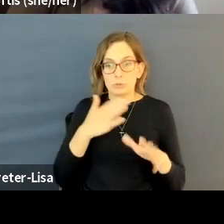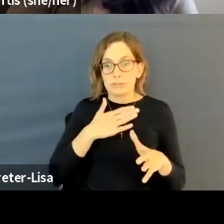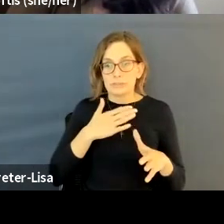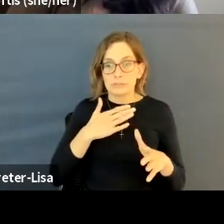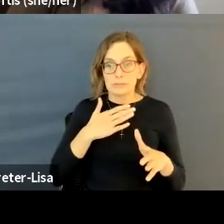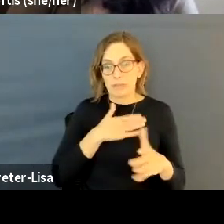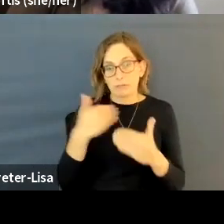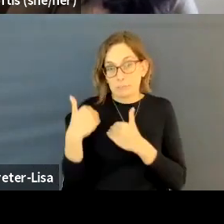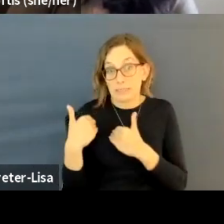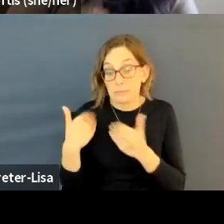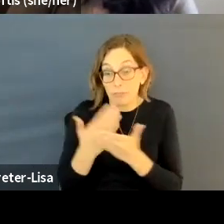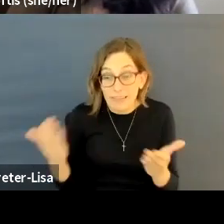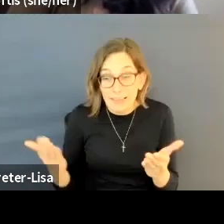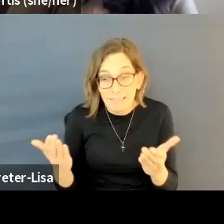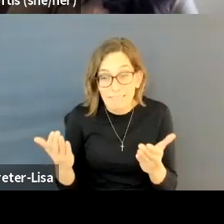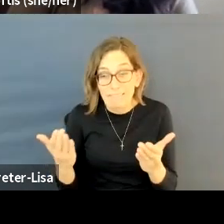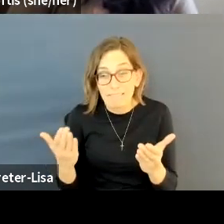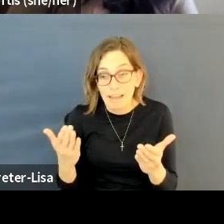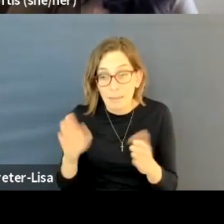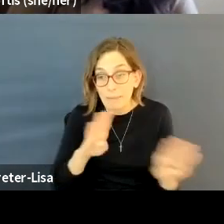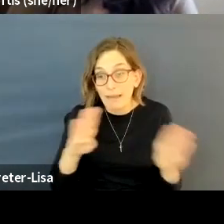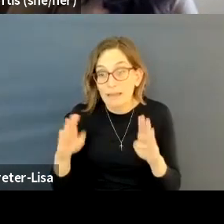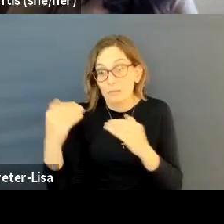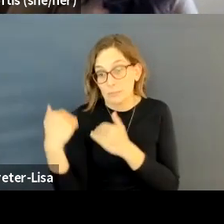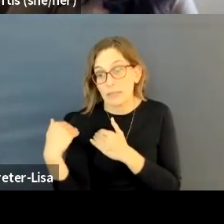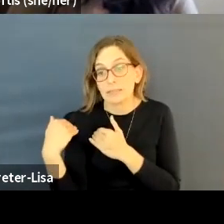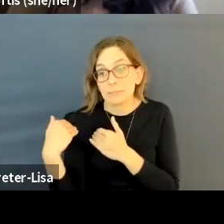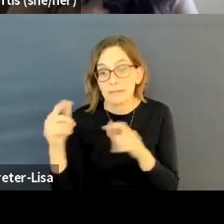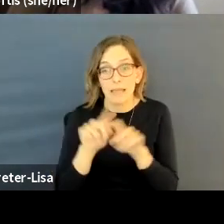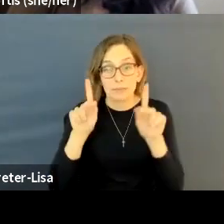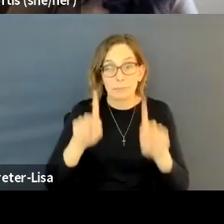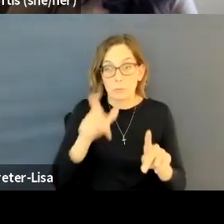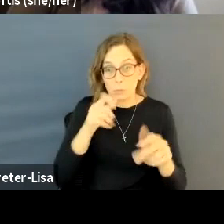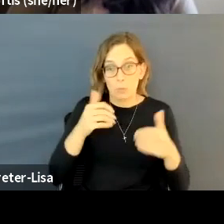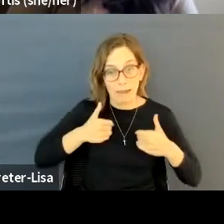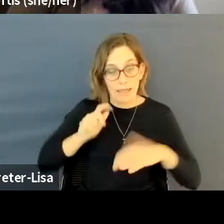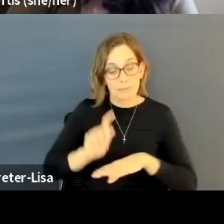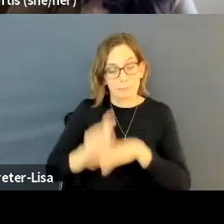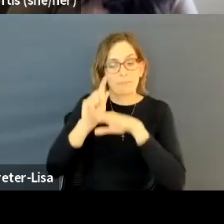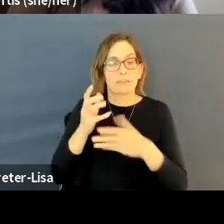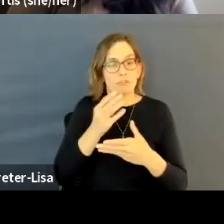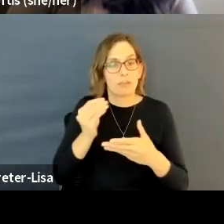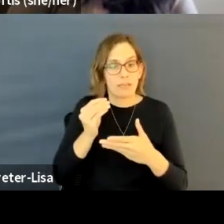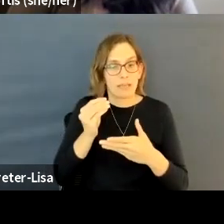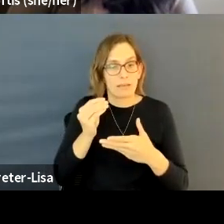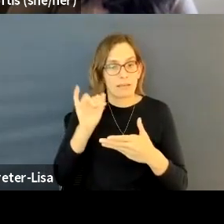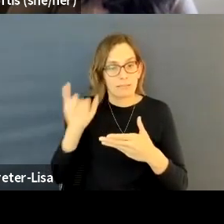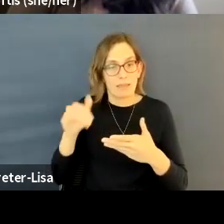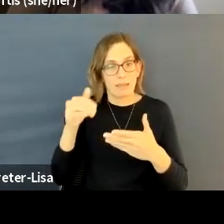I'm acting responsibly, mm-hmm. as a person who has privilege, and that there's a responsibility that's tied to